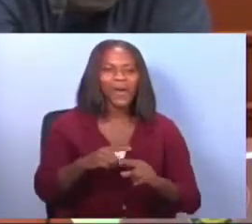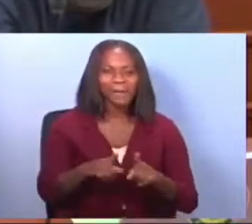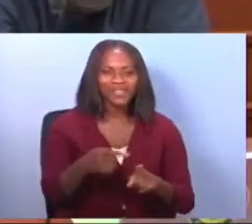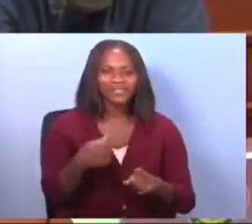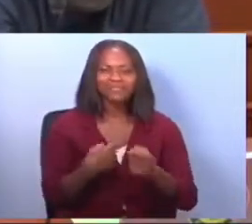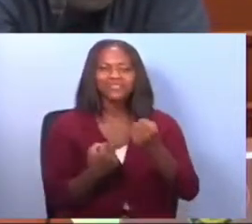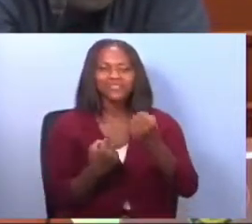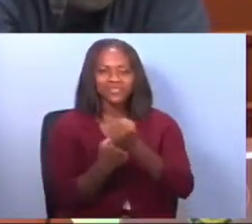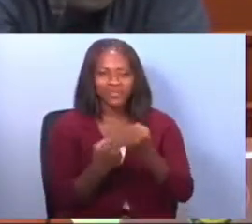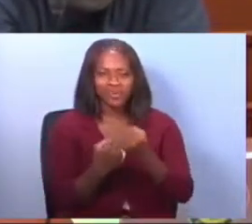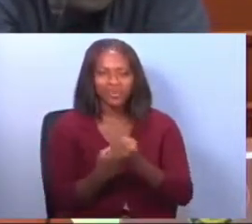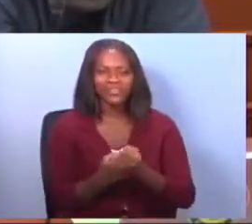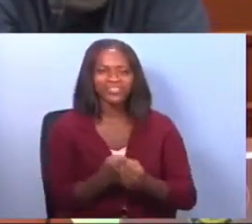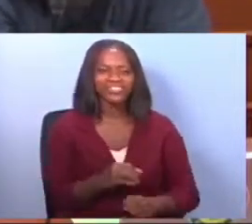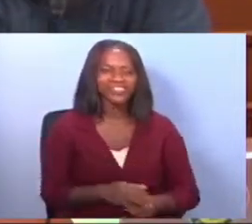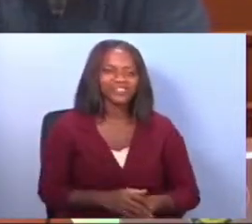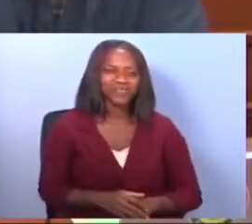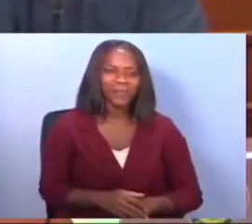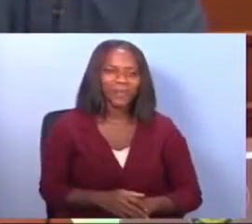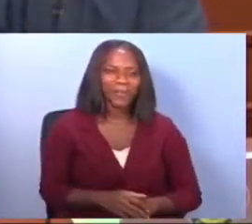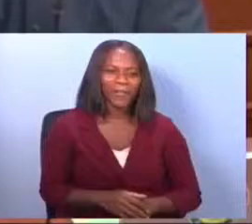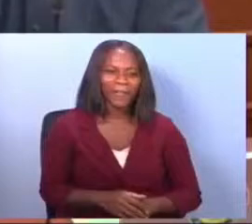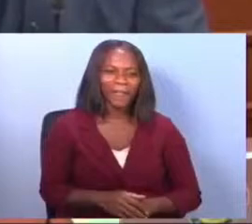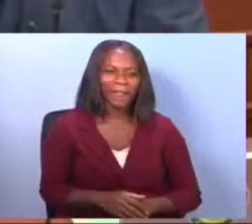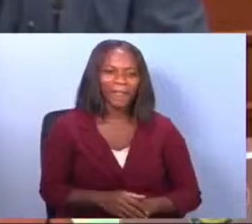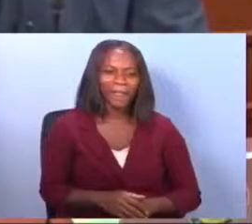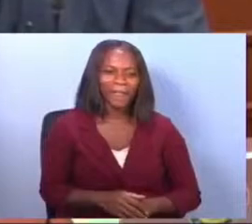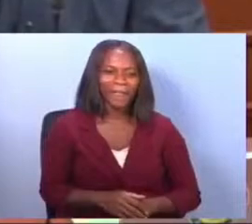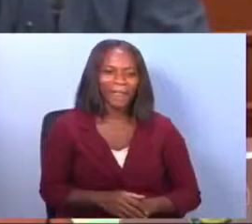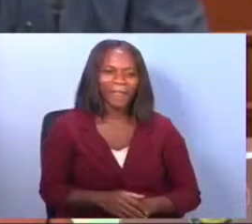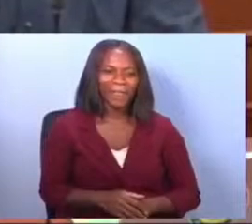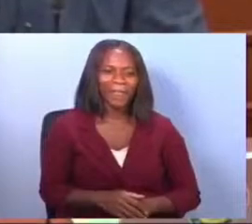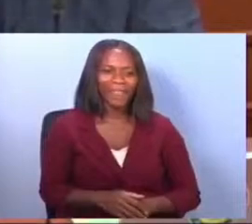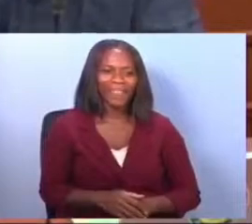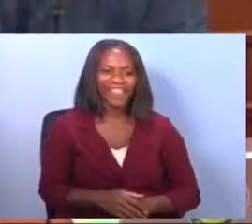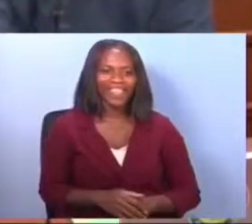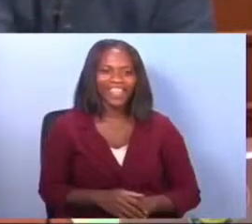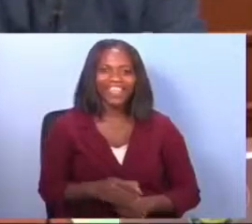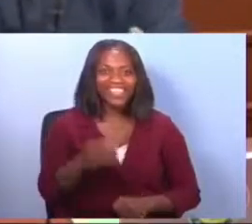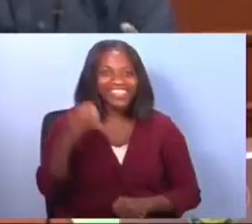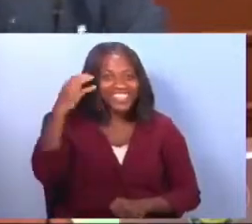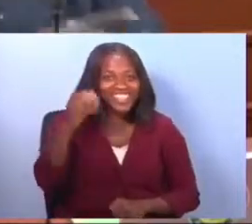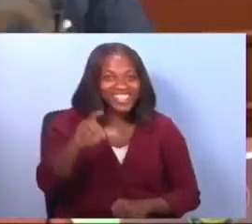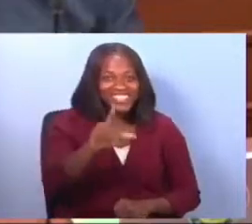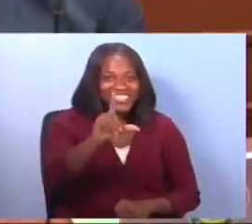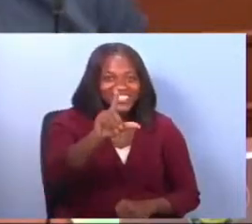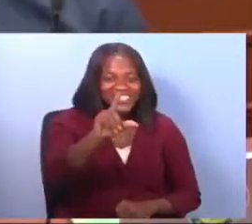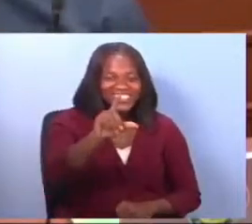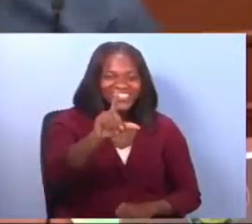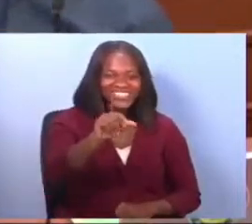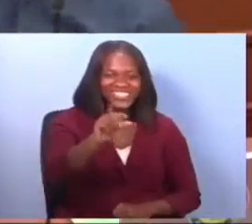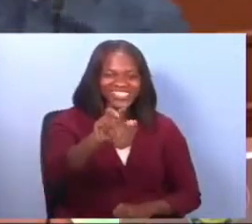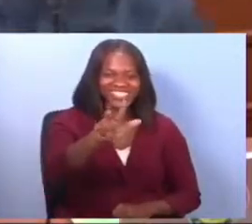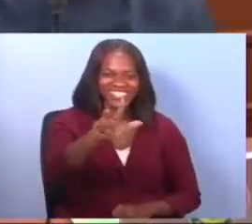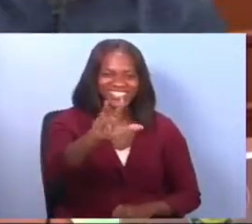oblige him. Honorable Minority Leader, did I hear you say 2039? No, Mr. Speaker.